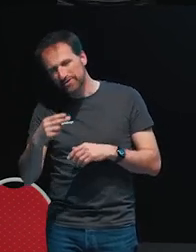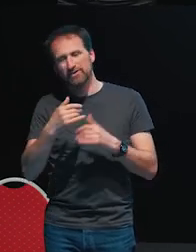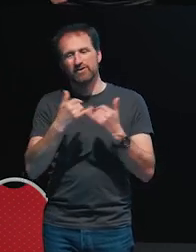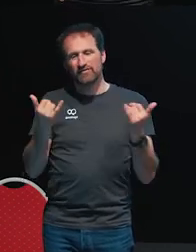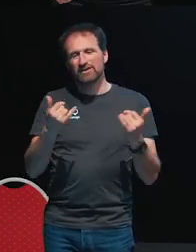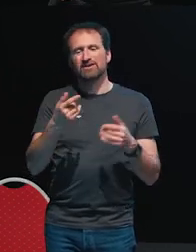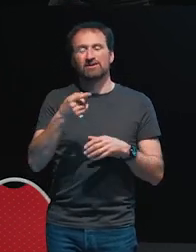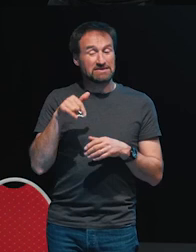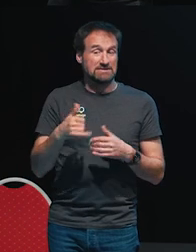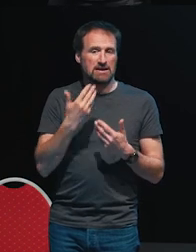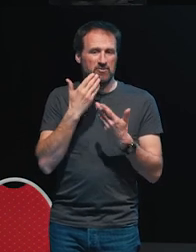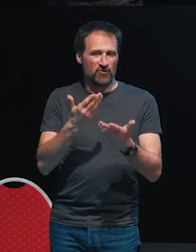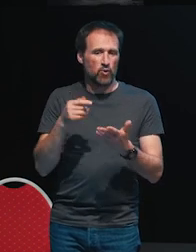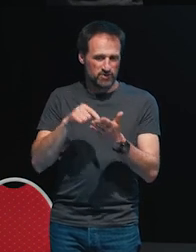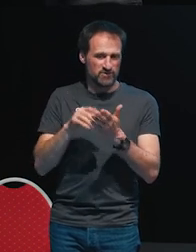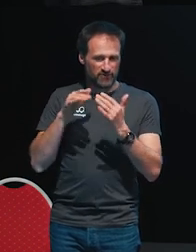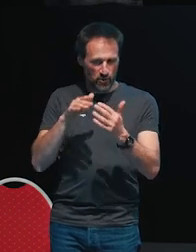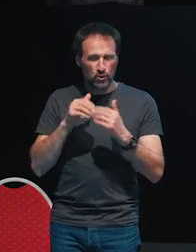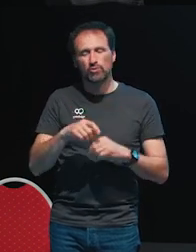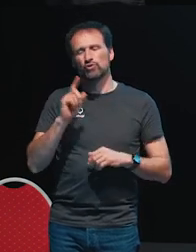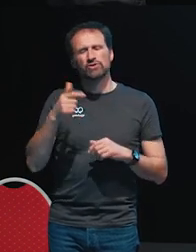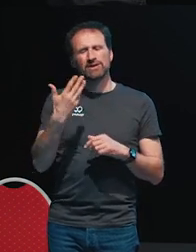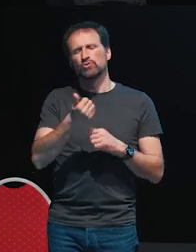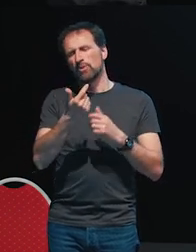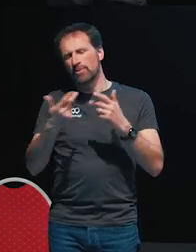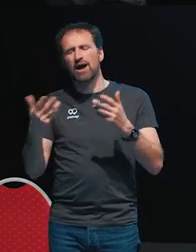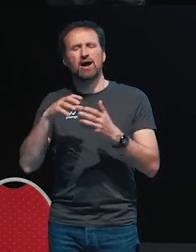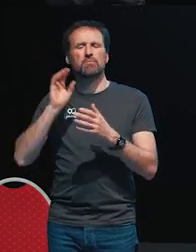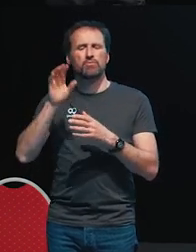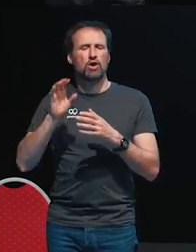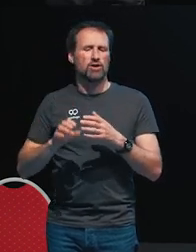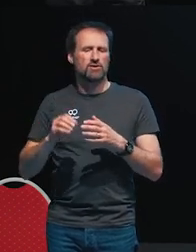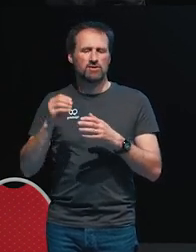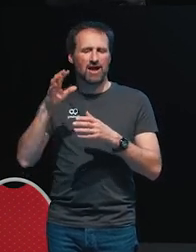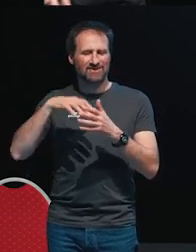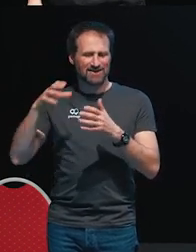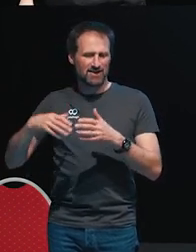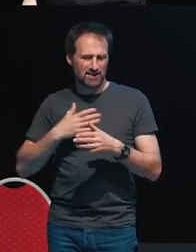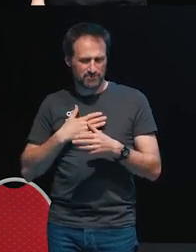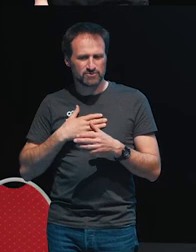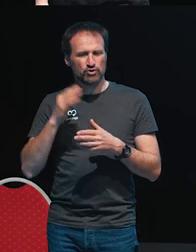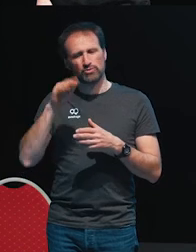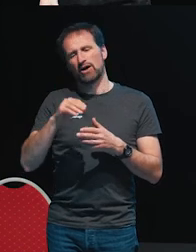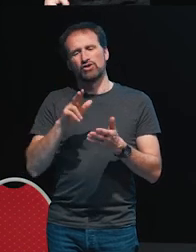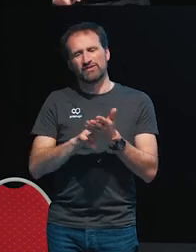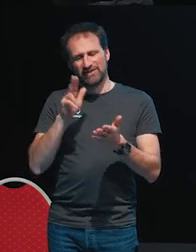which is now the recommended one. And we have a bunch of blog articles as well. If you want to see these